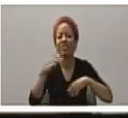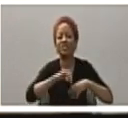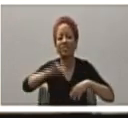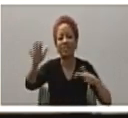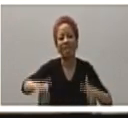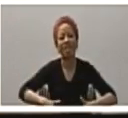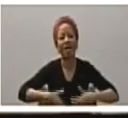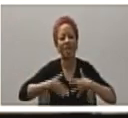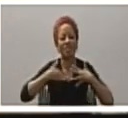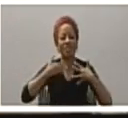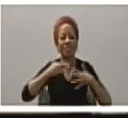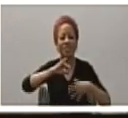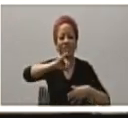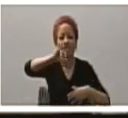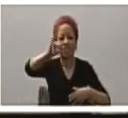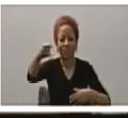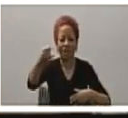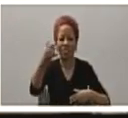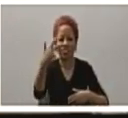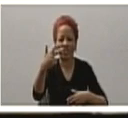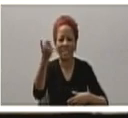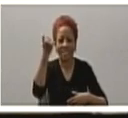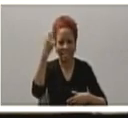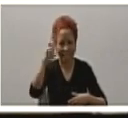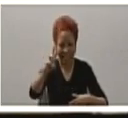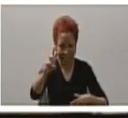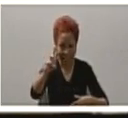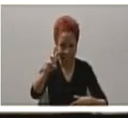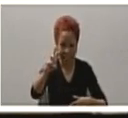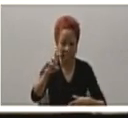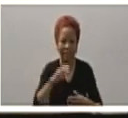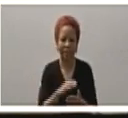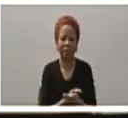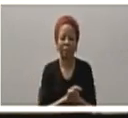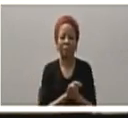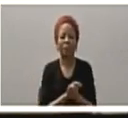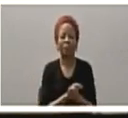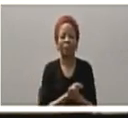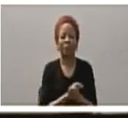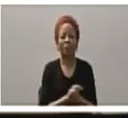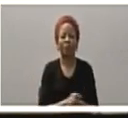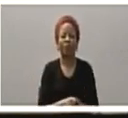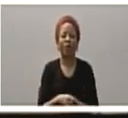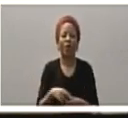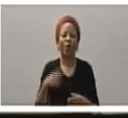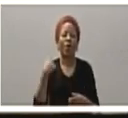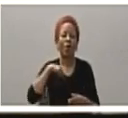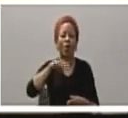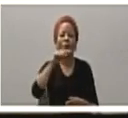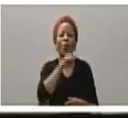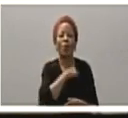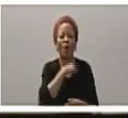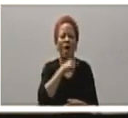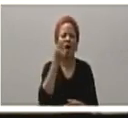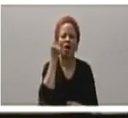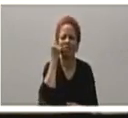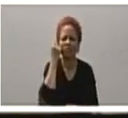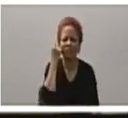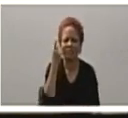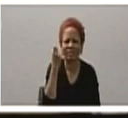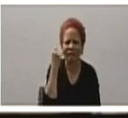And with those words of the Lord, we can come to understand that what we call